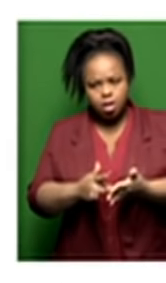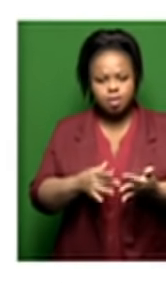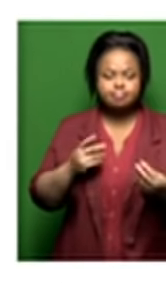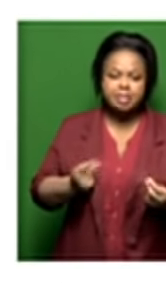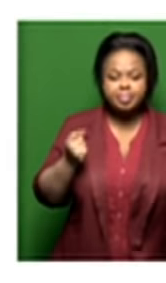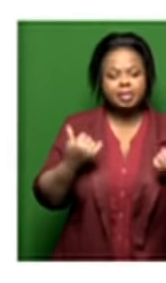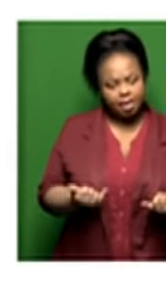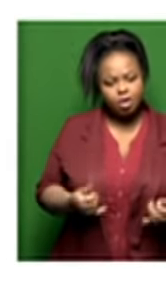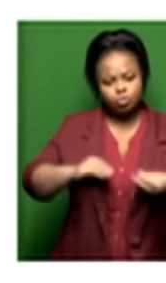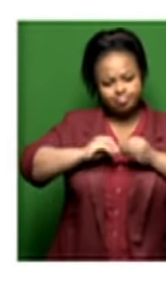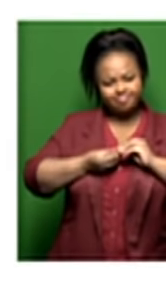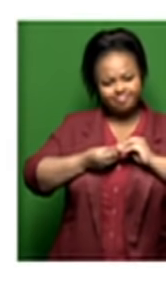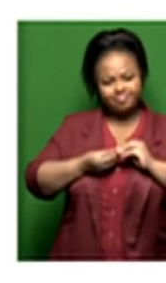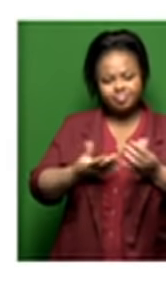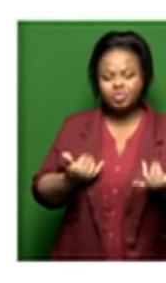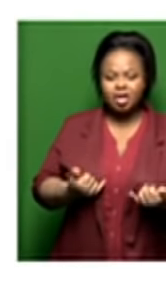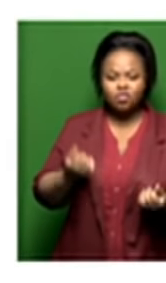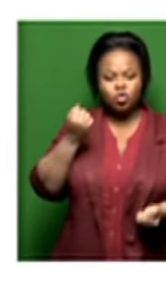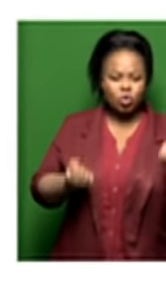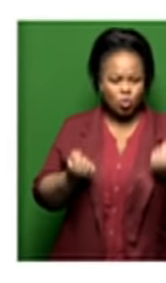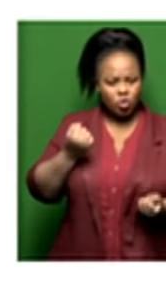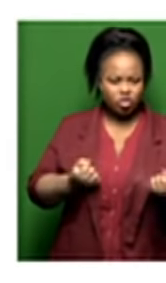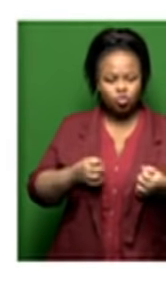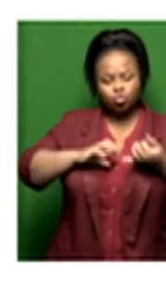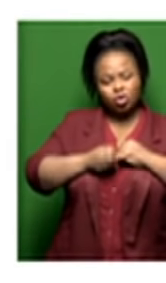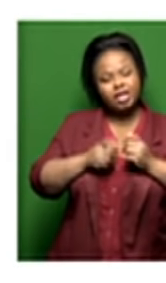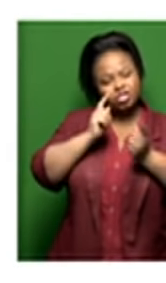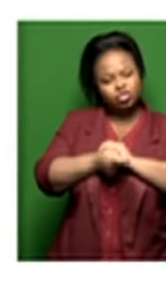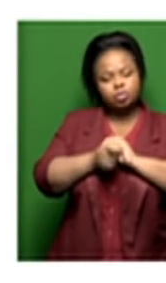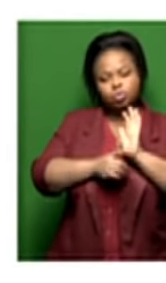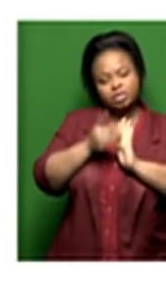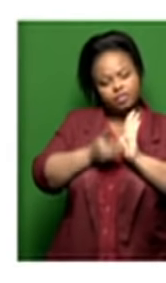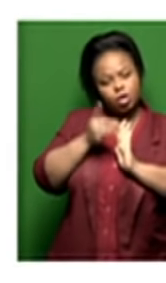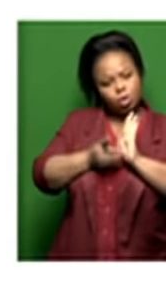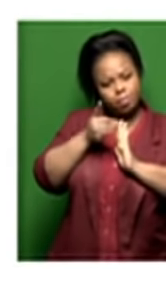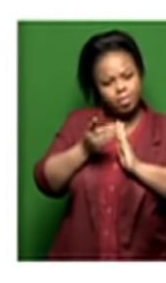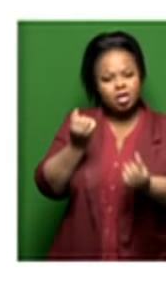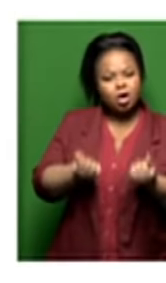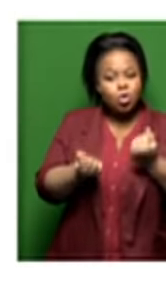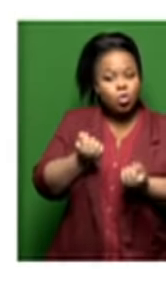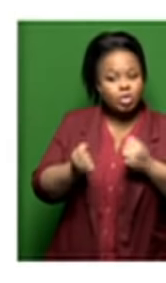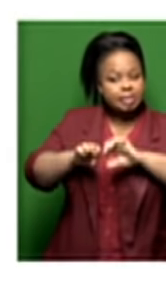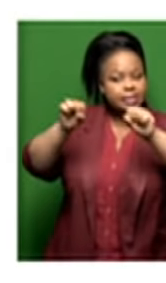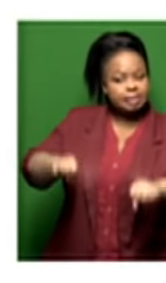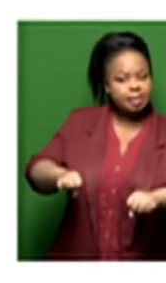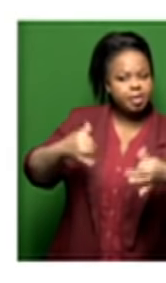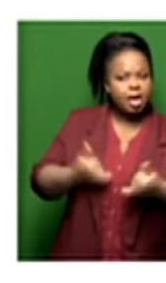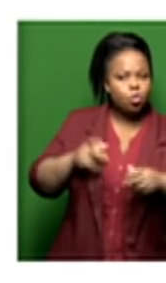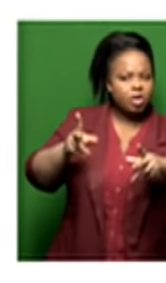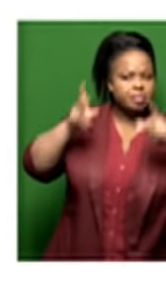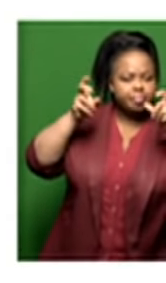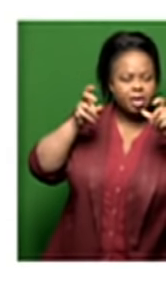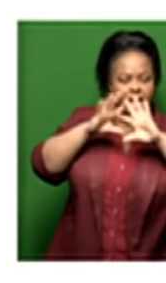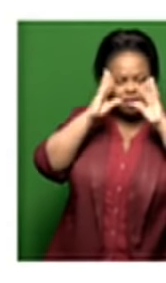rapid reform in the jurisprudence, reform or maybe rapid development in our jurisprudence. We are yet to fully grasp what